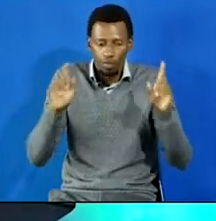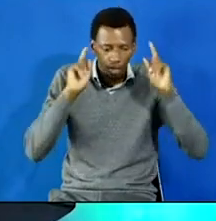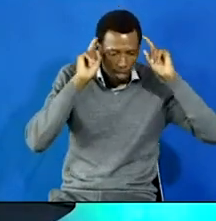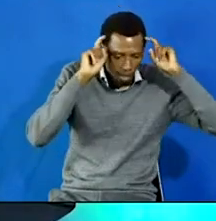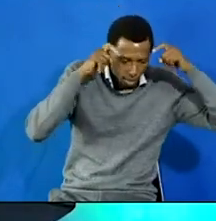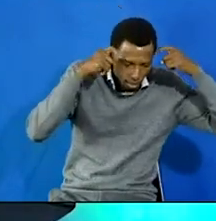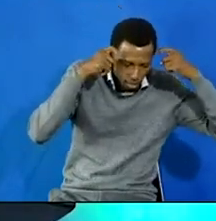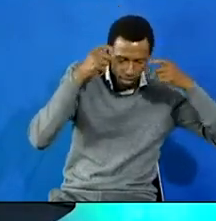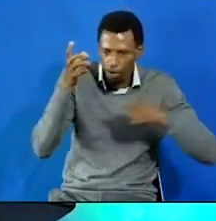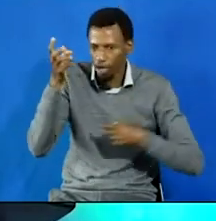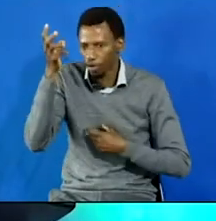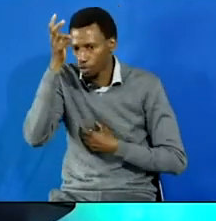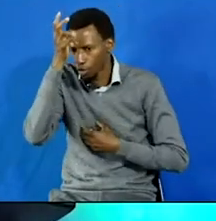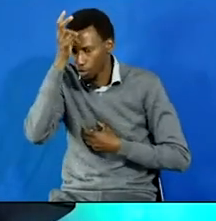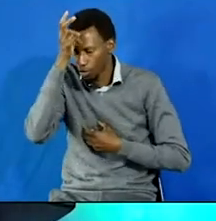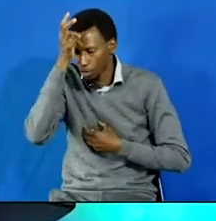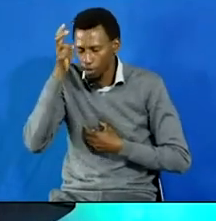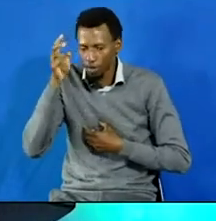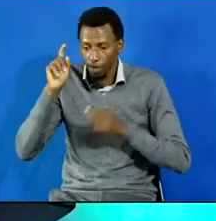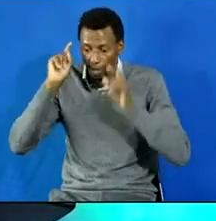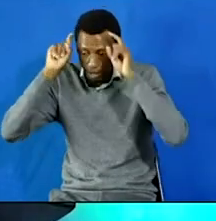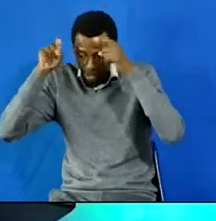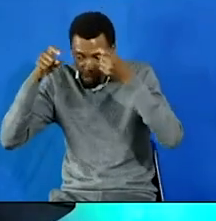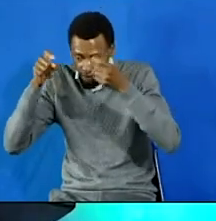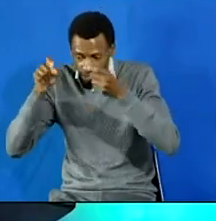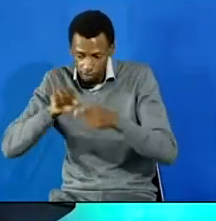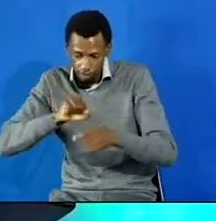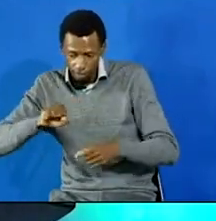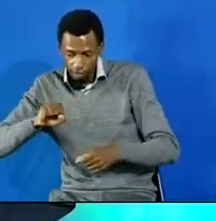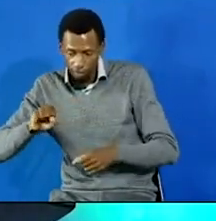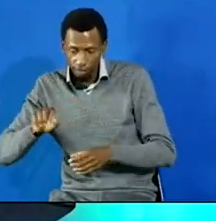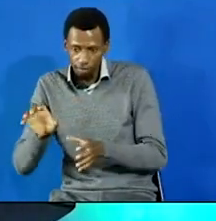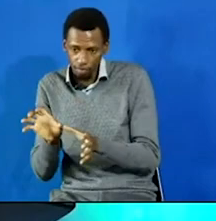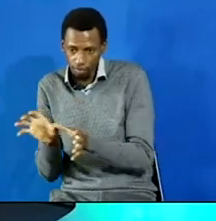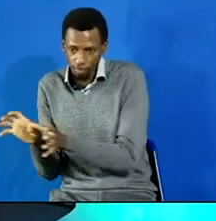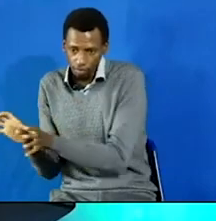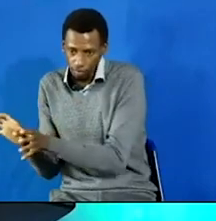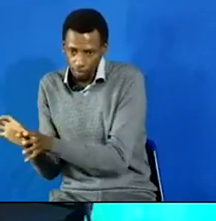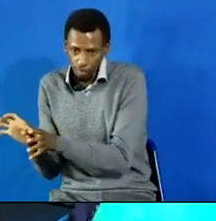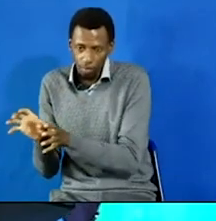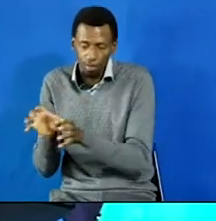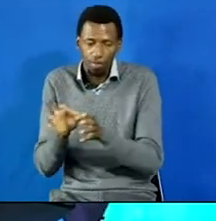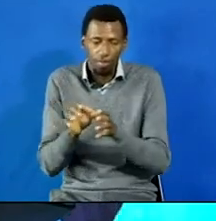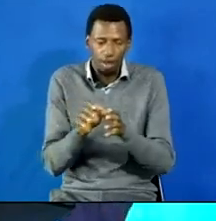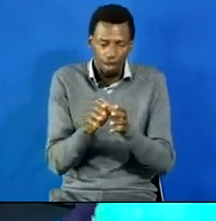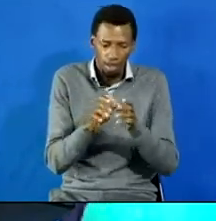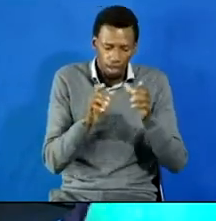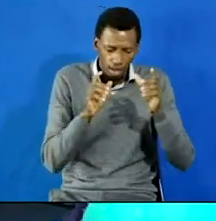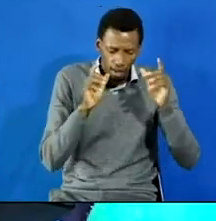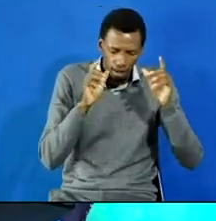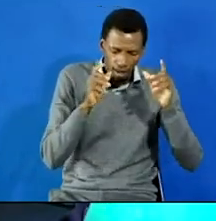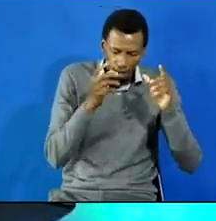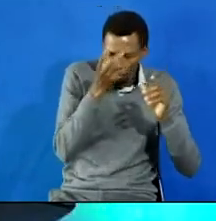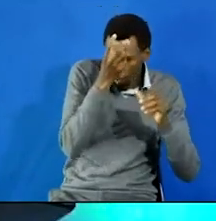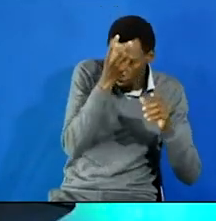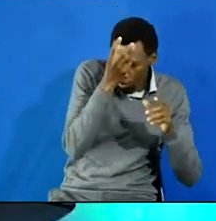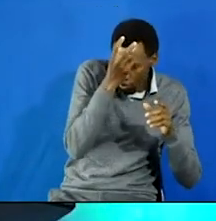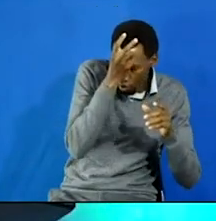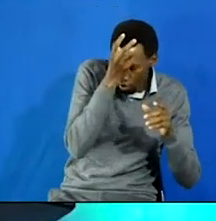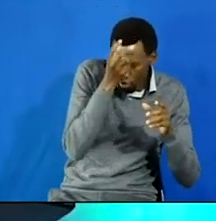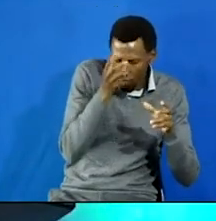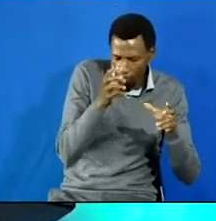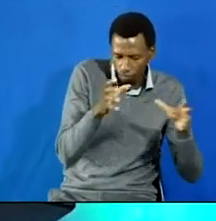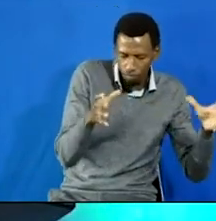hand side. And after putting them in the right hand side, he shall say that, I was hungry and you